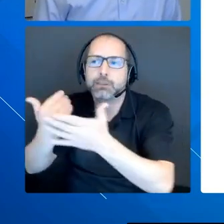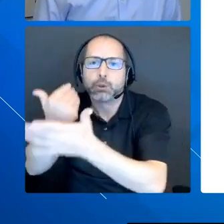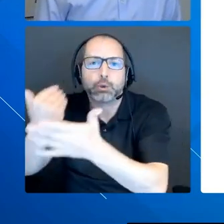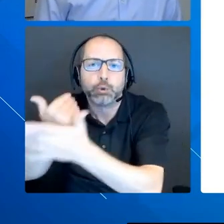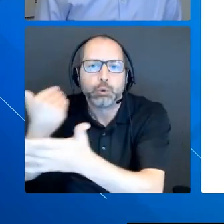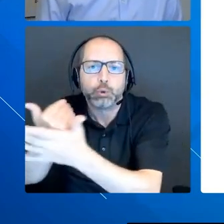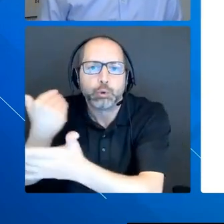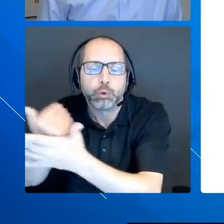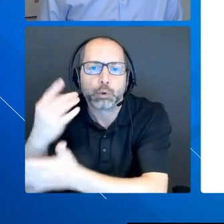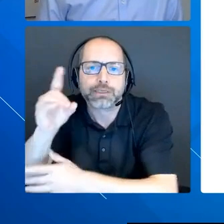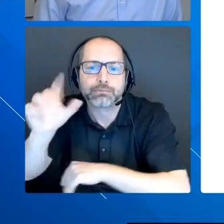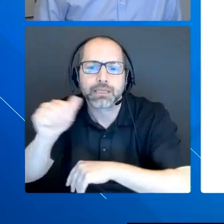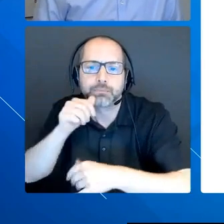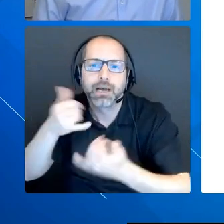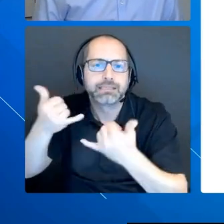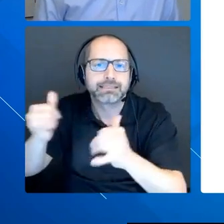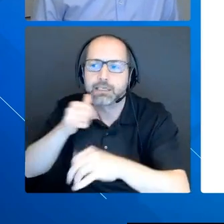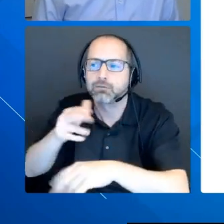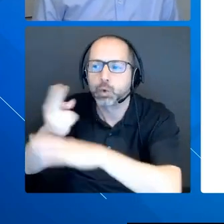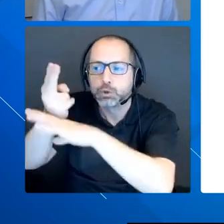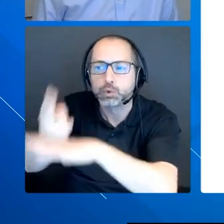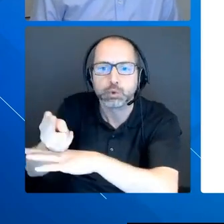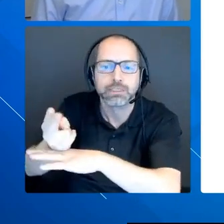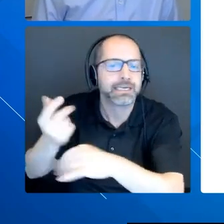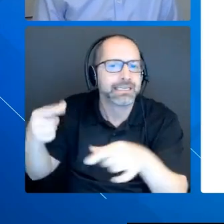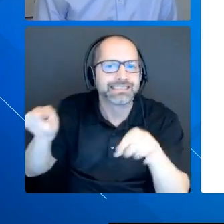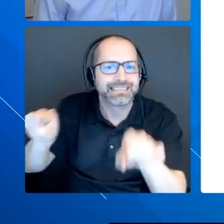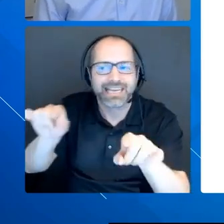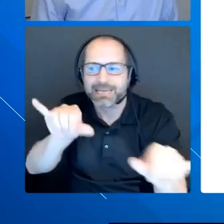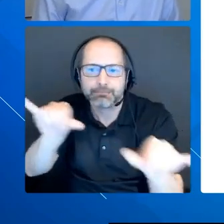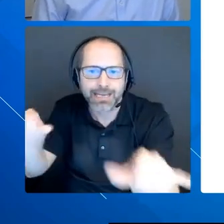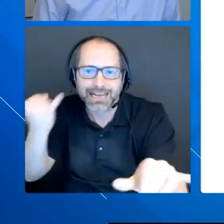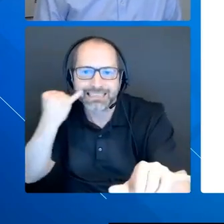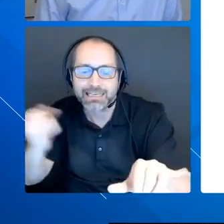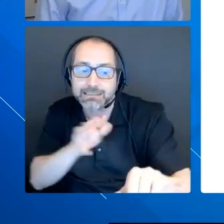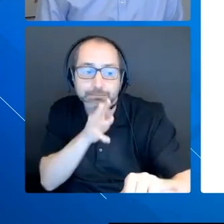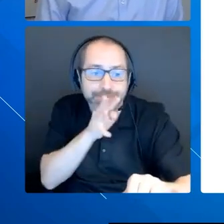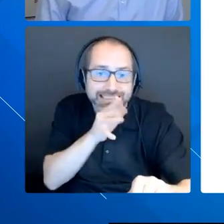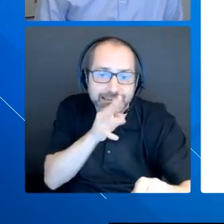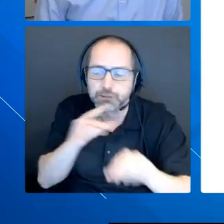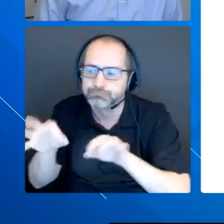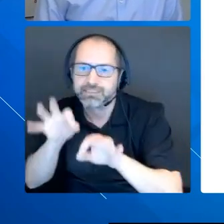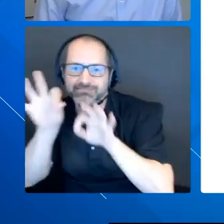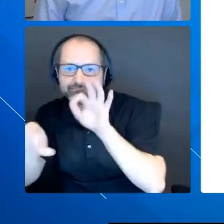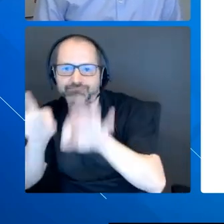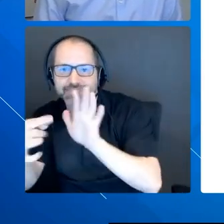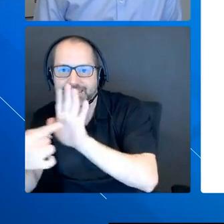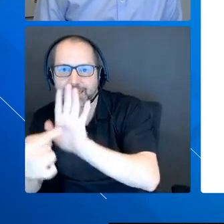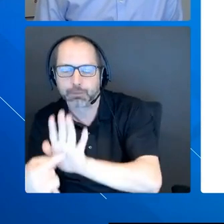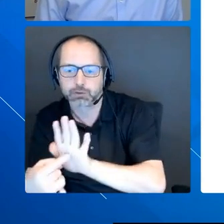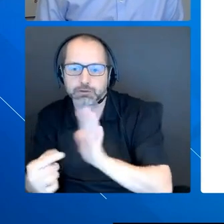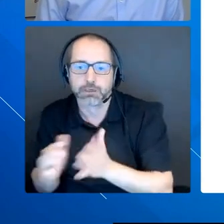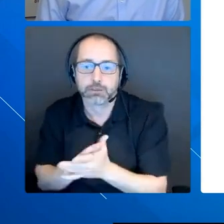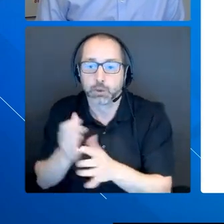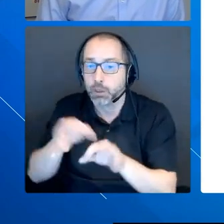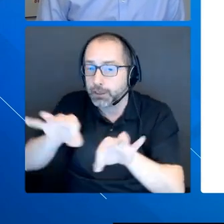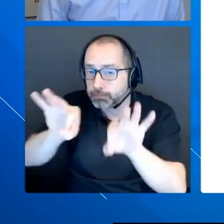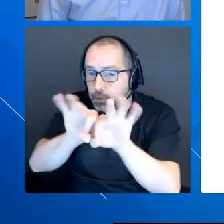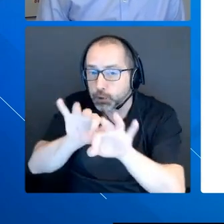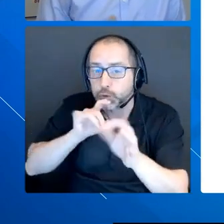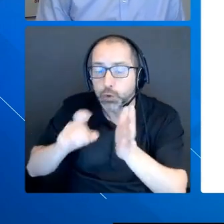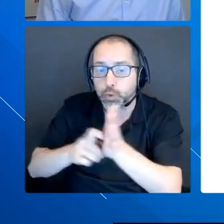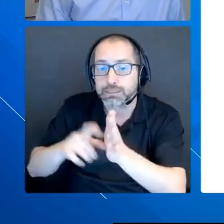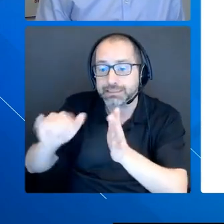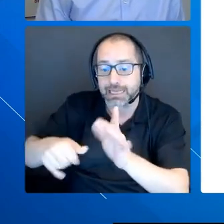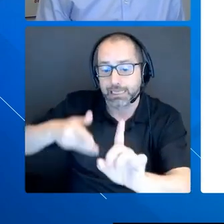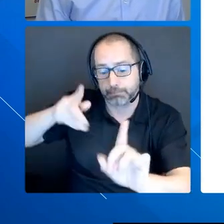usability. But as with speech, I kind of want to show some examples. I know I didn't cover a lot with speech, but important thing to note here is that a